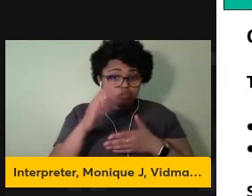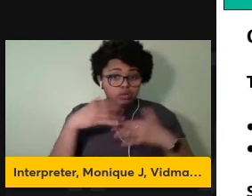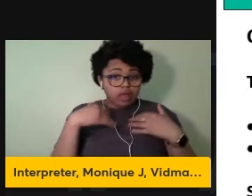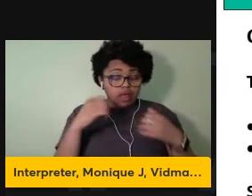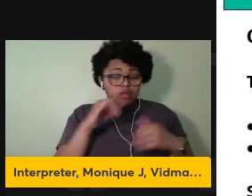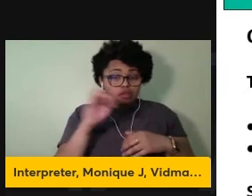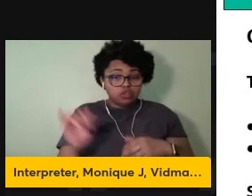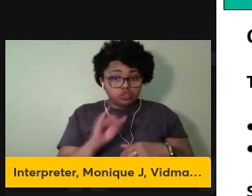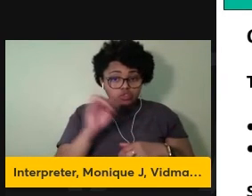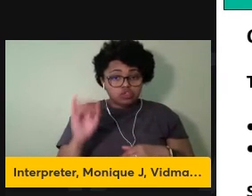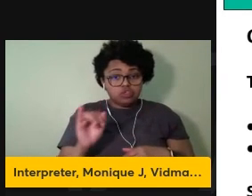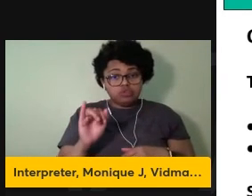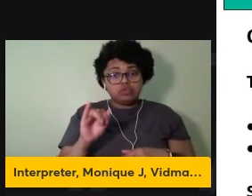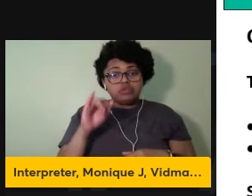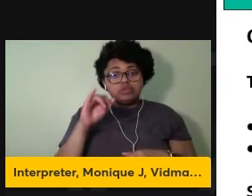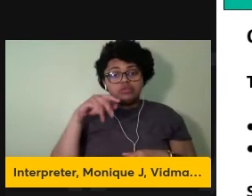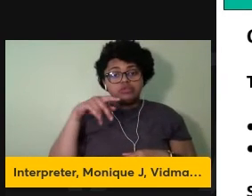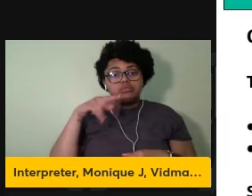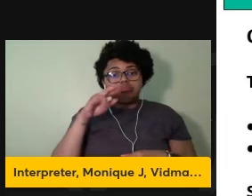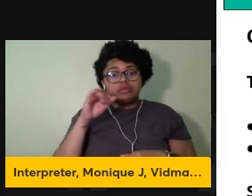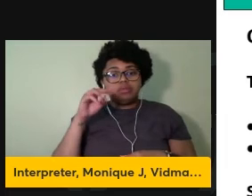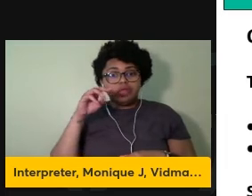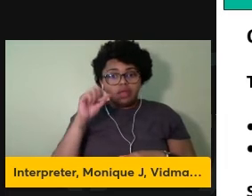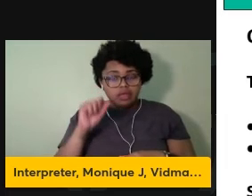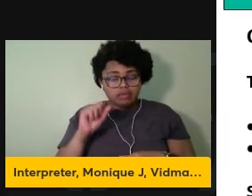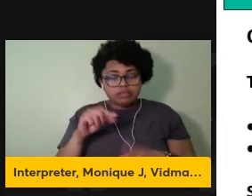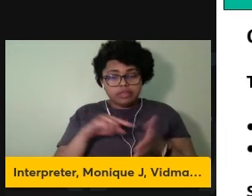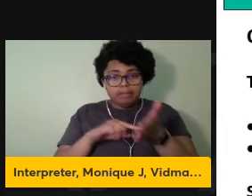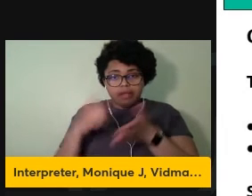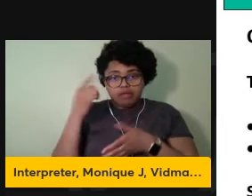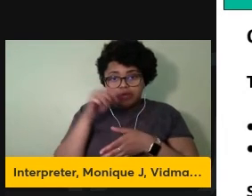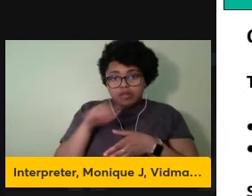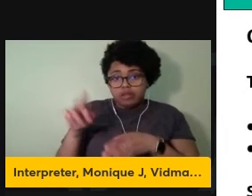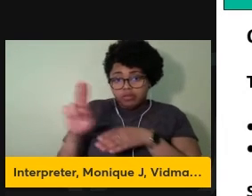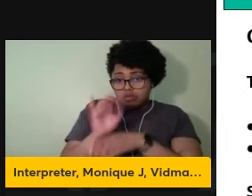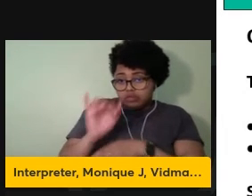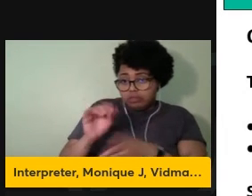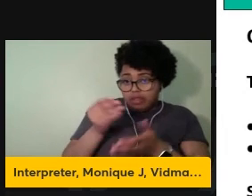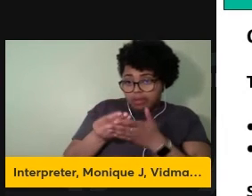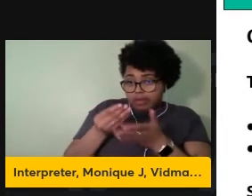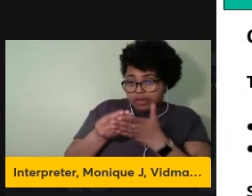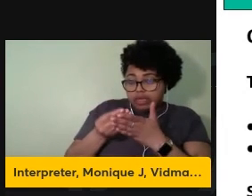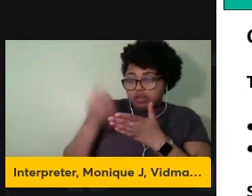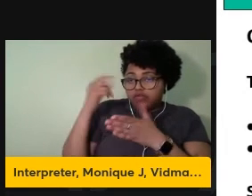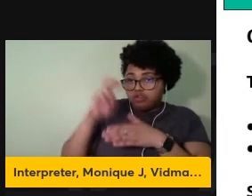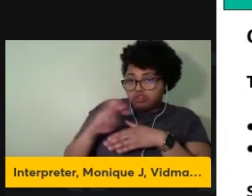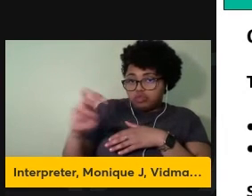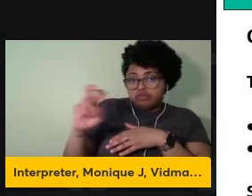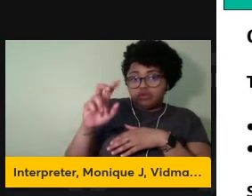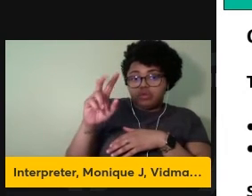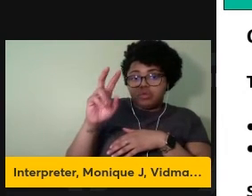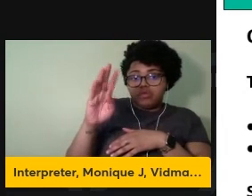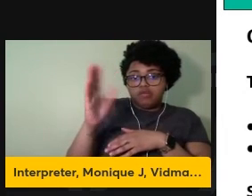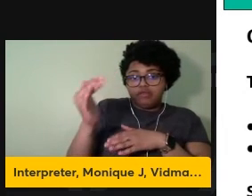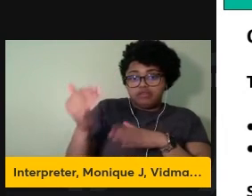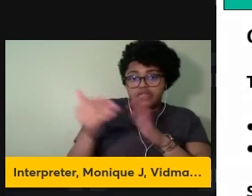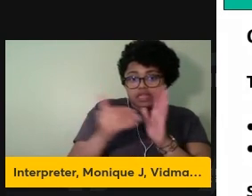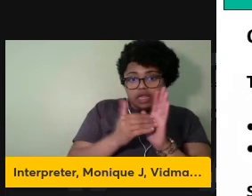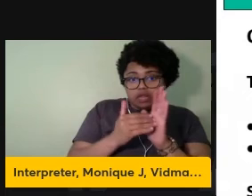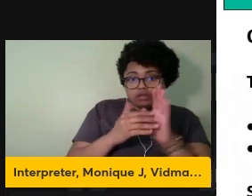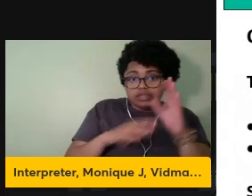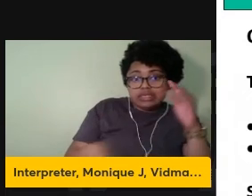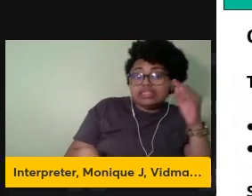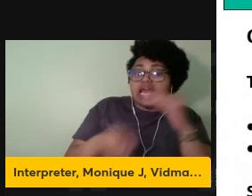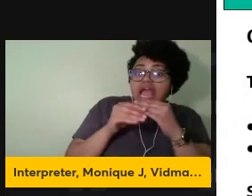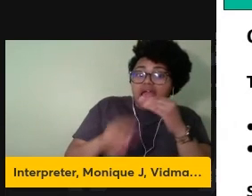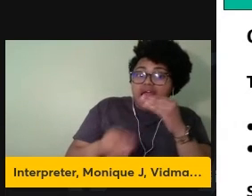them, maybe use some of that money for travel. That's $15,000 is yours in addition